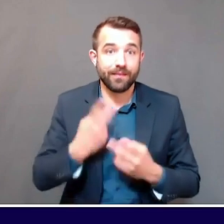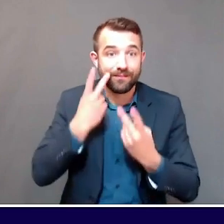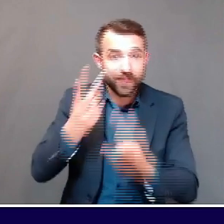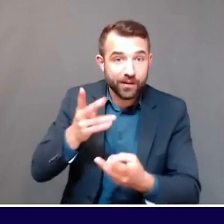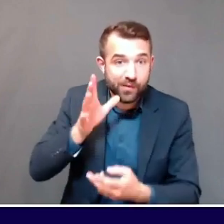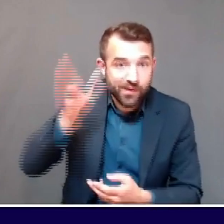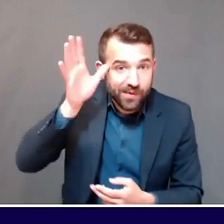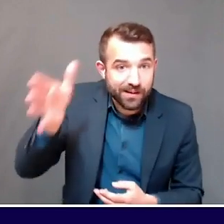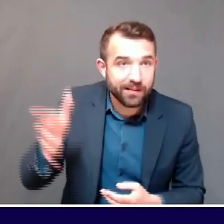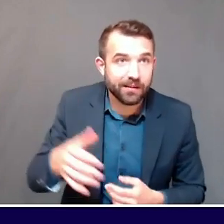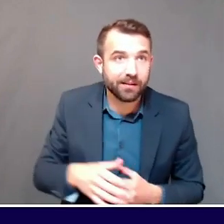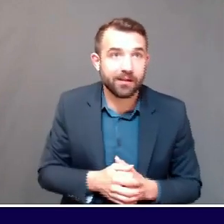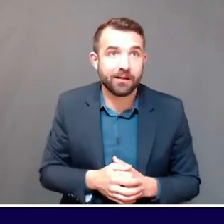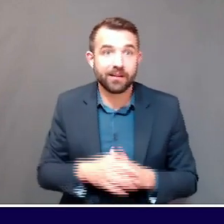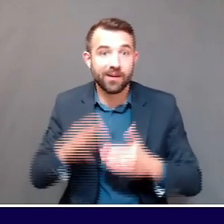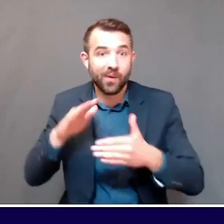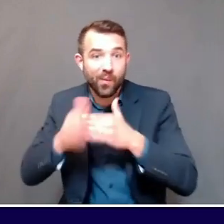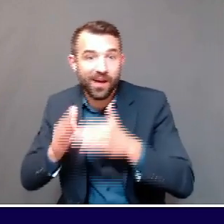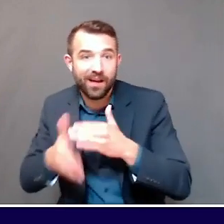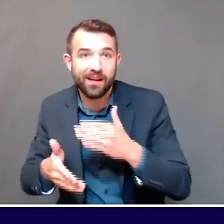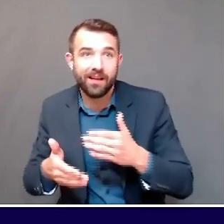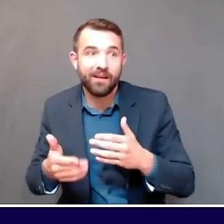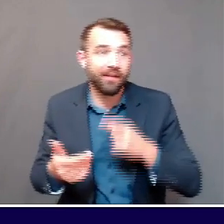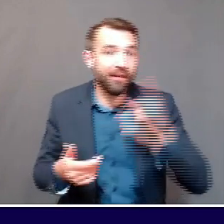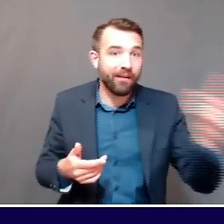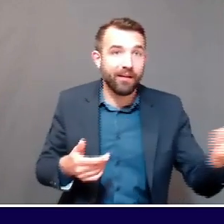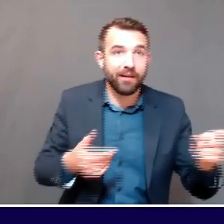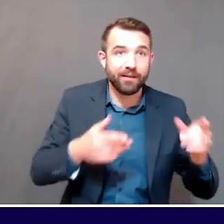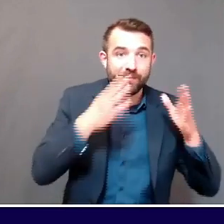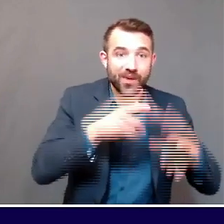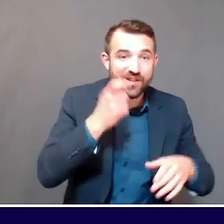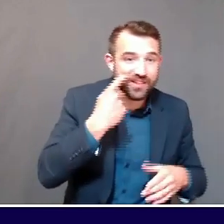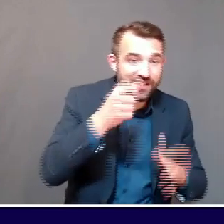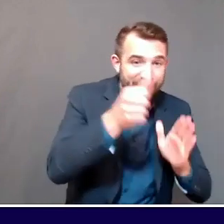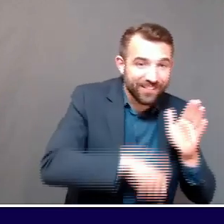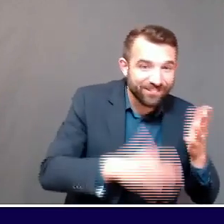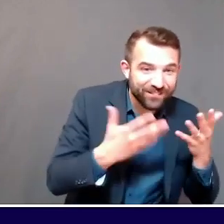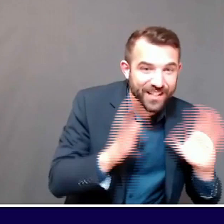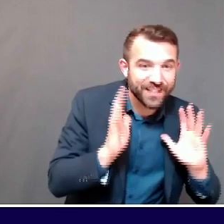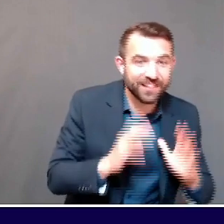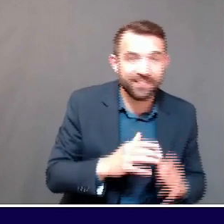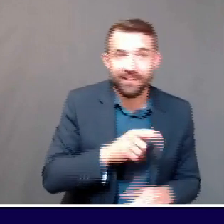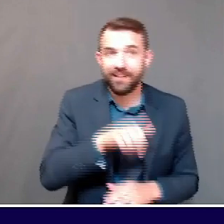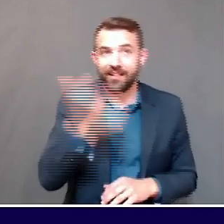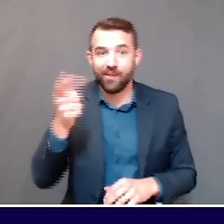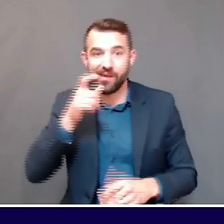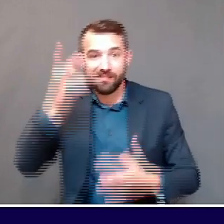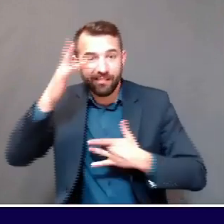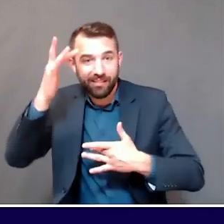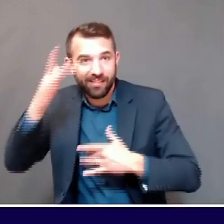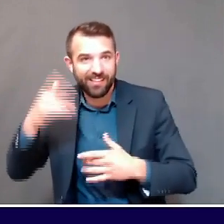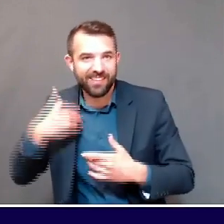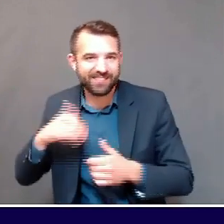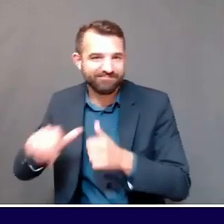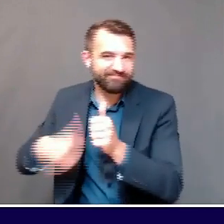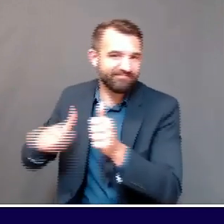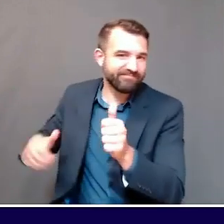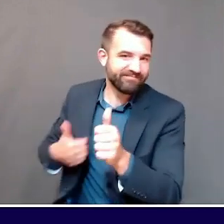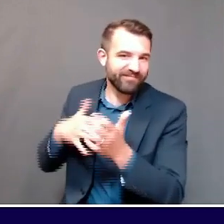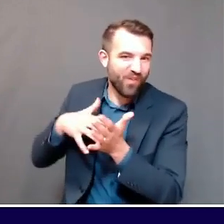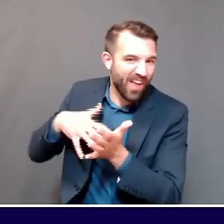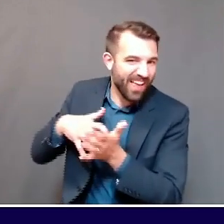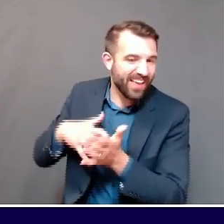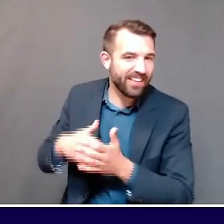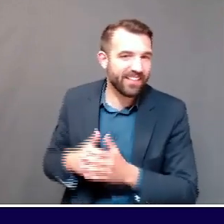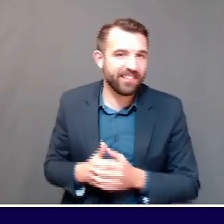have just being recovered from surgery, or who may be immune compromised before they develop symptoms. And so I